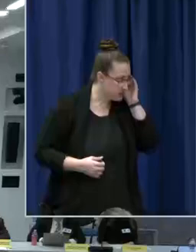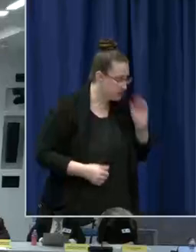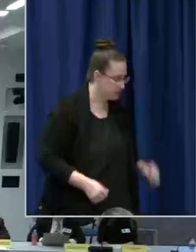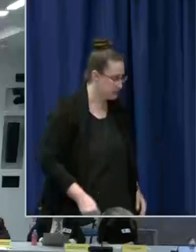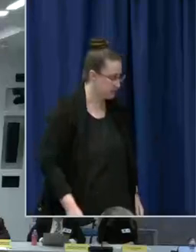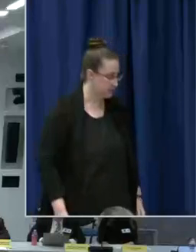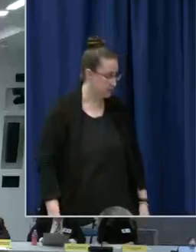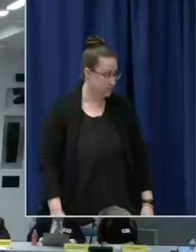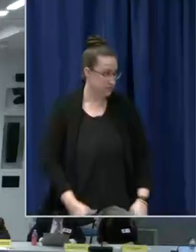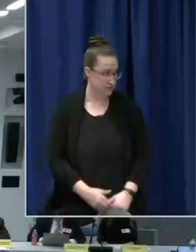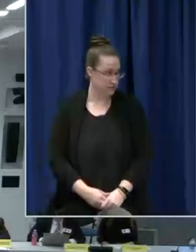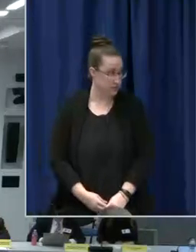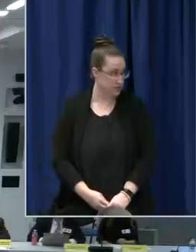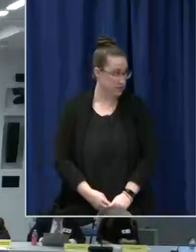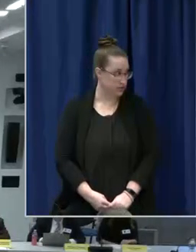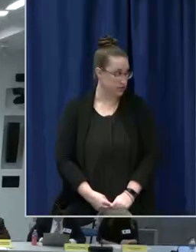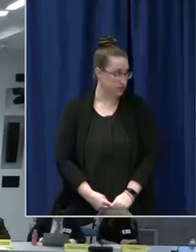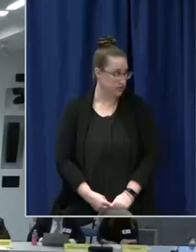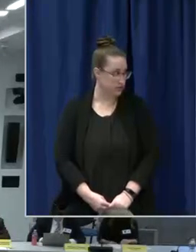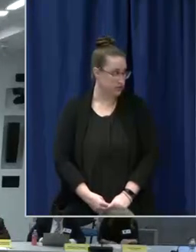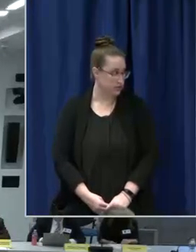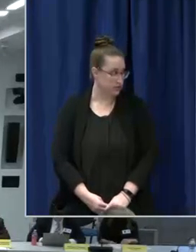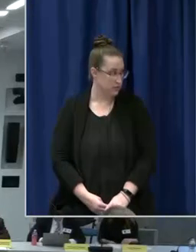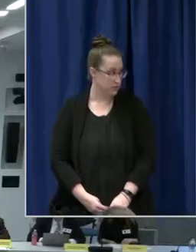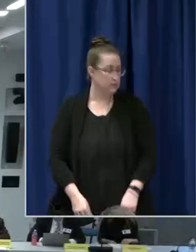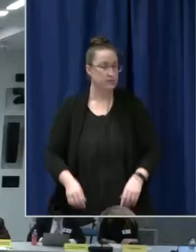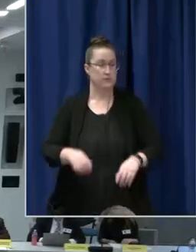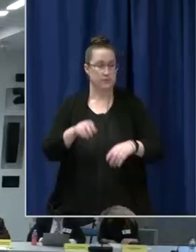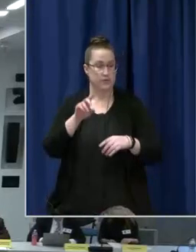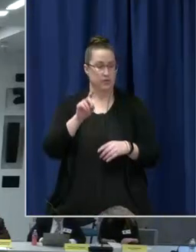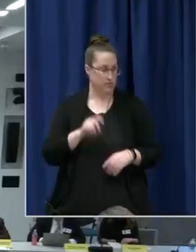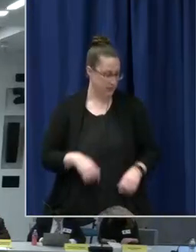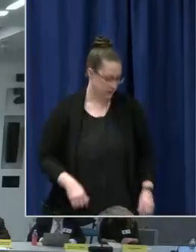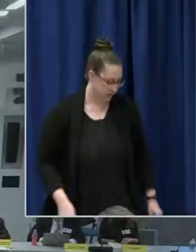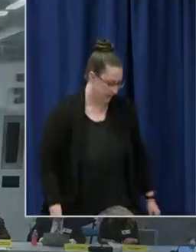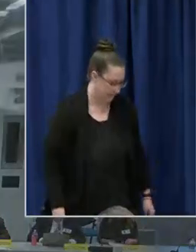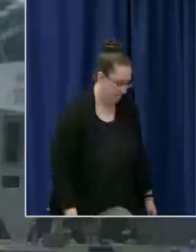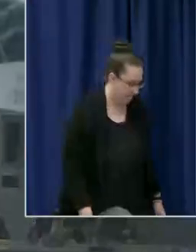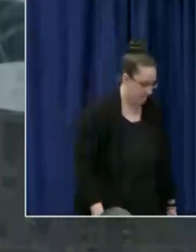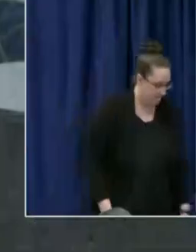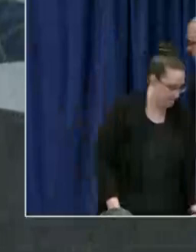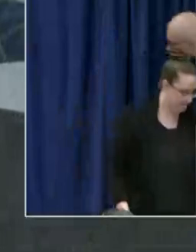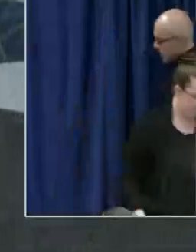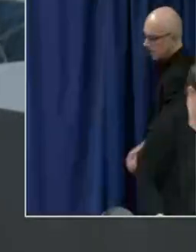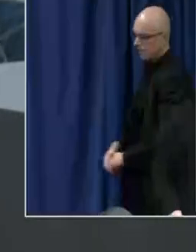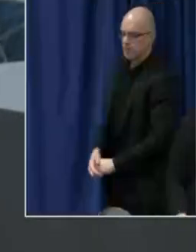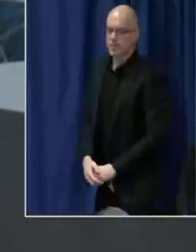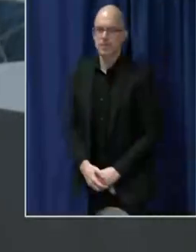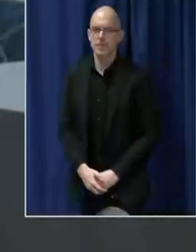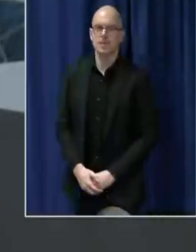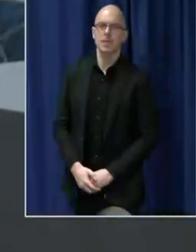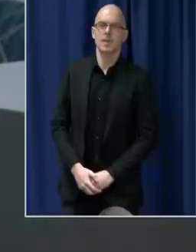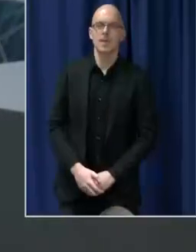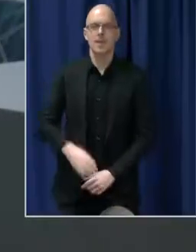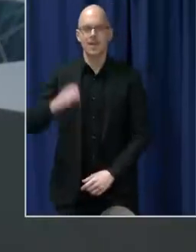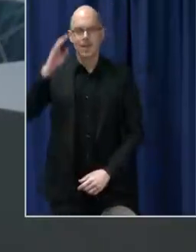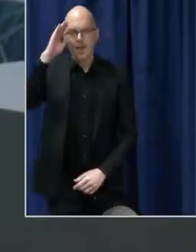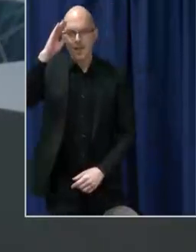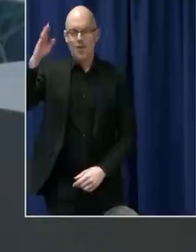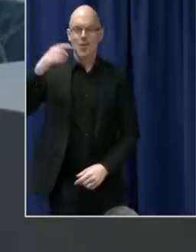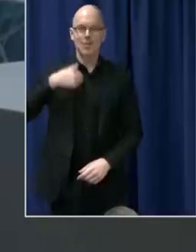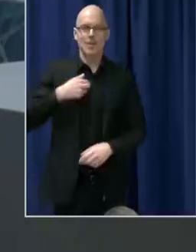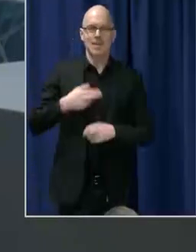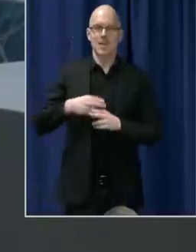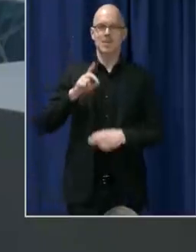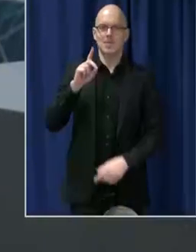Thank you, Alejandro. I guess that's me. I'm Diane Burstein. I'm Deputy Bureau Chief of Consumer and Governmental Affairs Bureau, for those of you